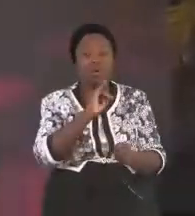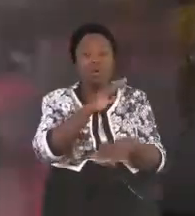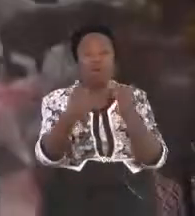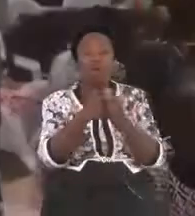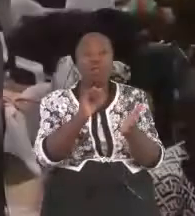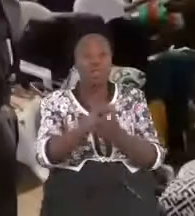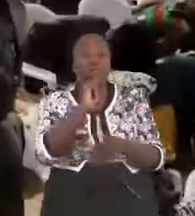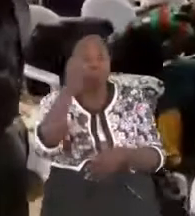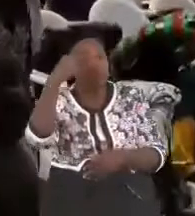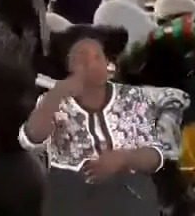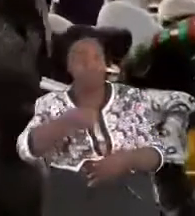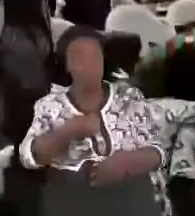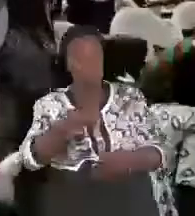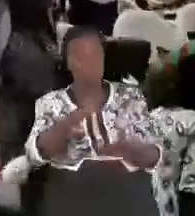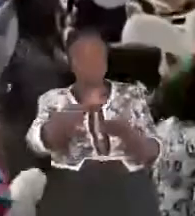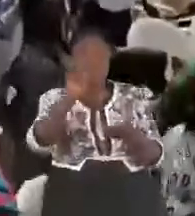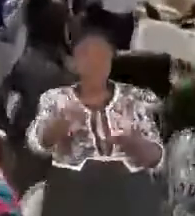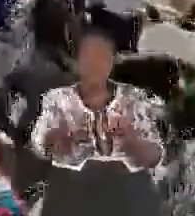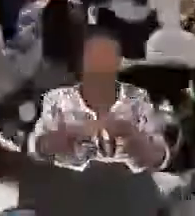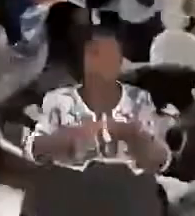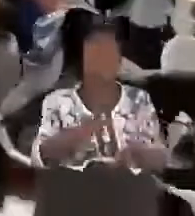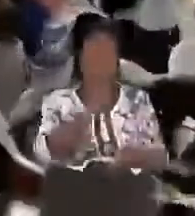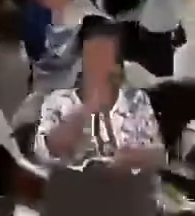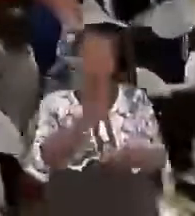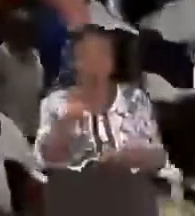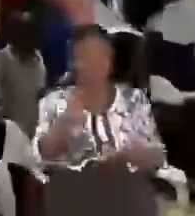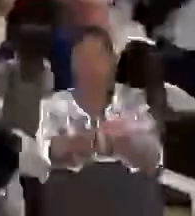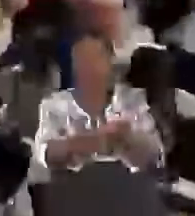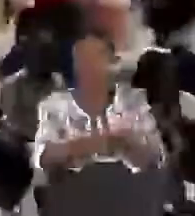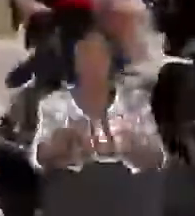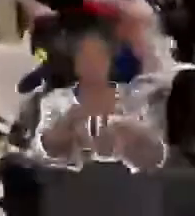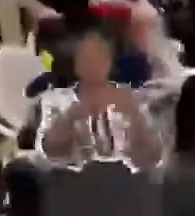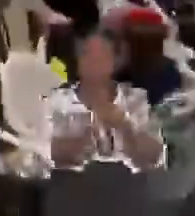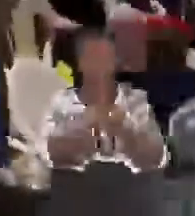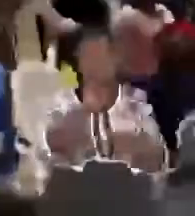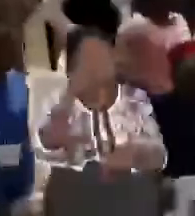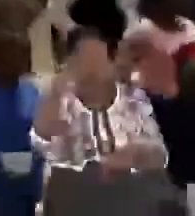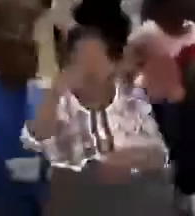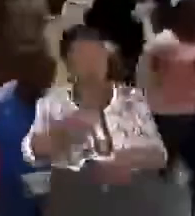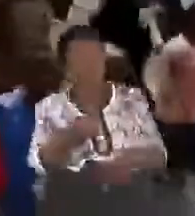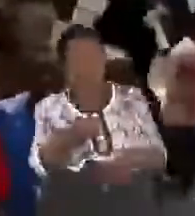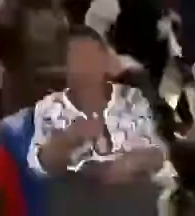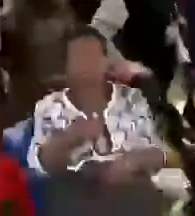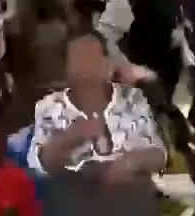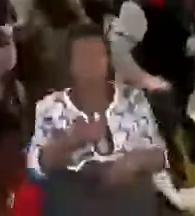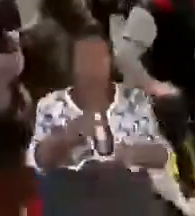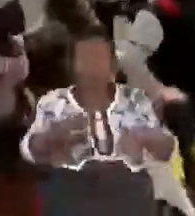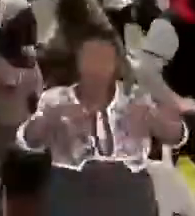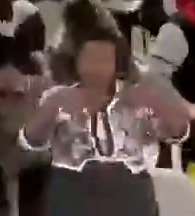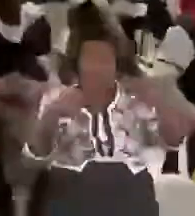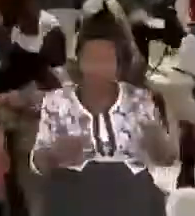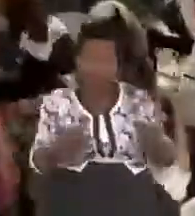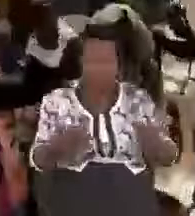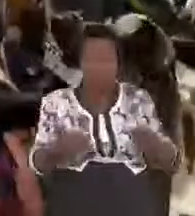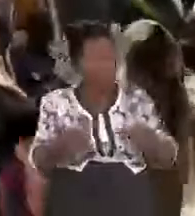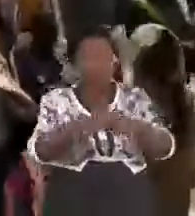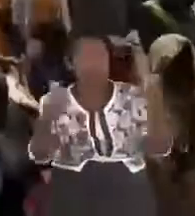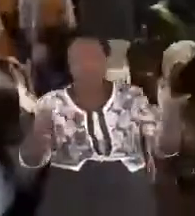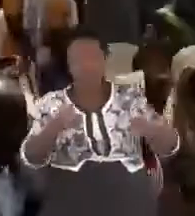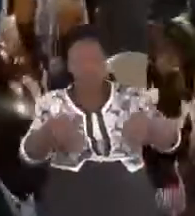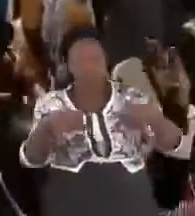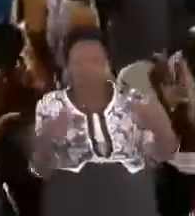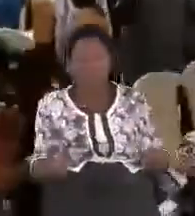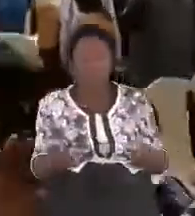for me. Sanctification, sure sanctification, all that is for me. Supply, superabundant supply,